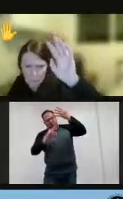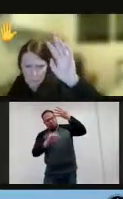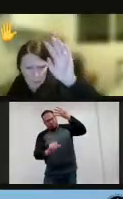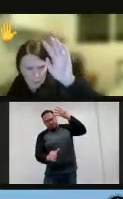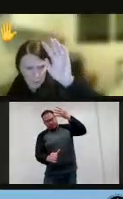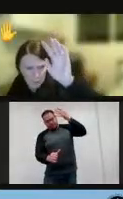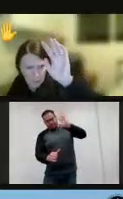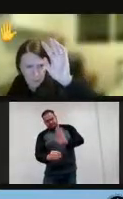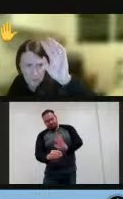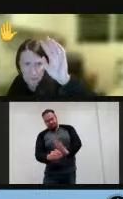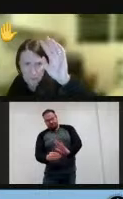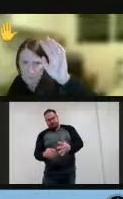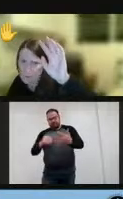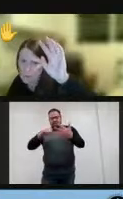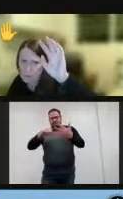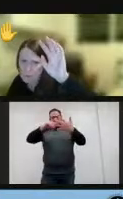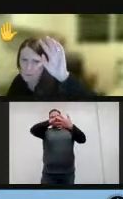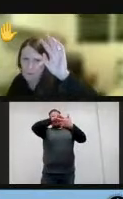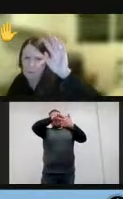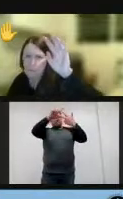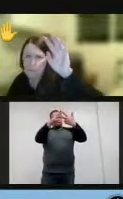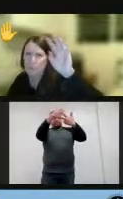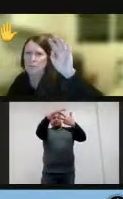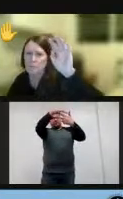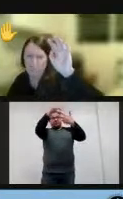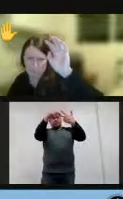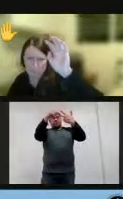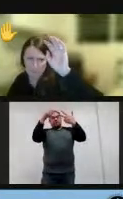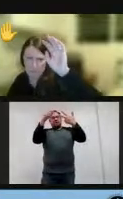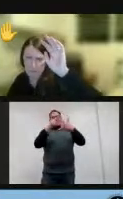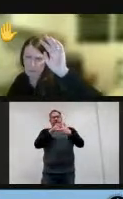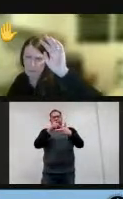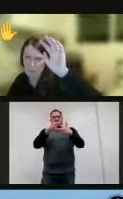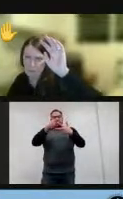and you see that. So Salem's size is not on this